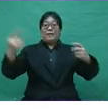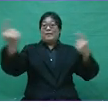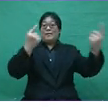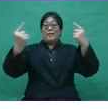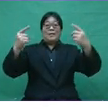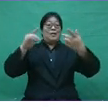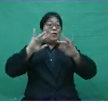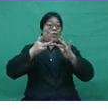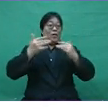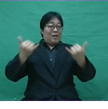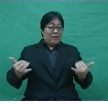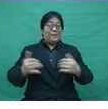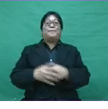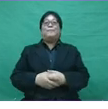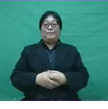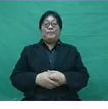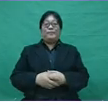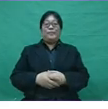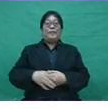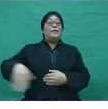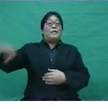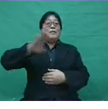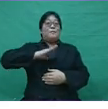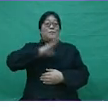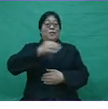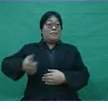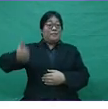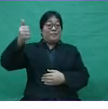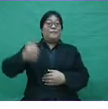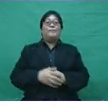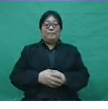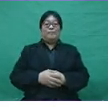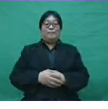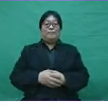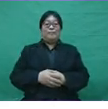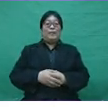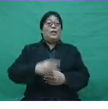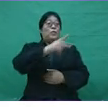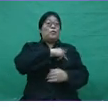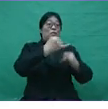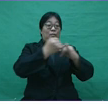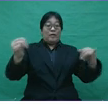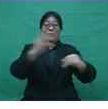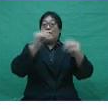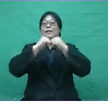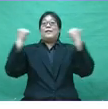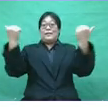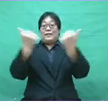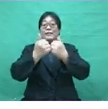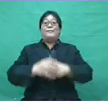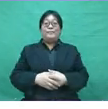today. The Honorable SOXO Board members, heads of government departments and agencies,